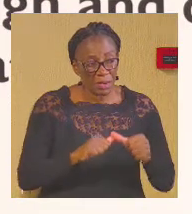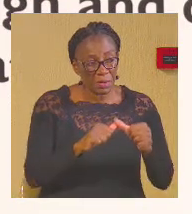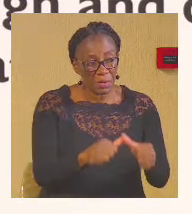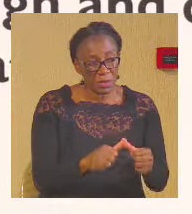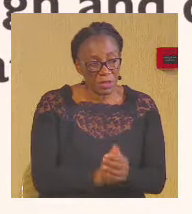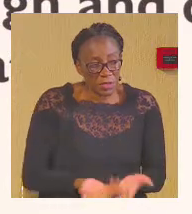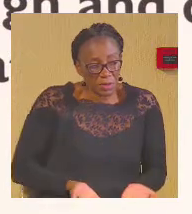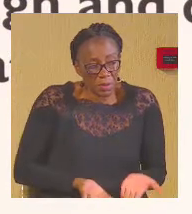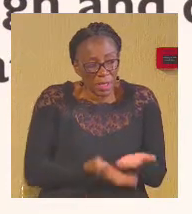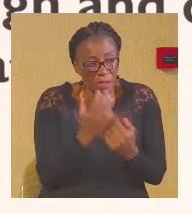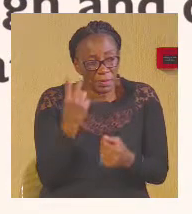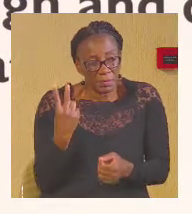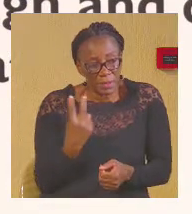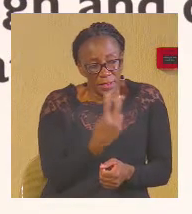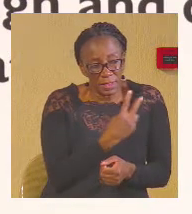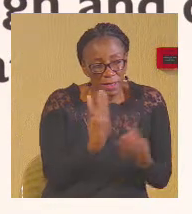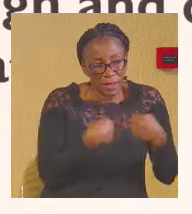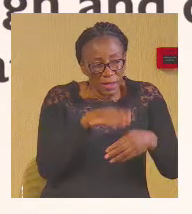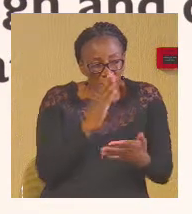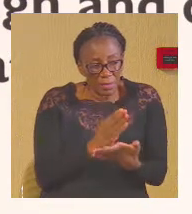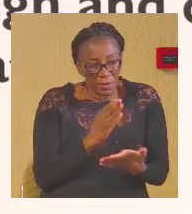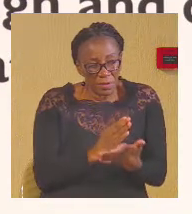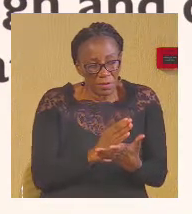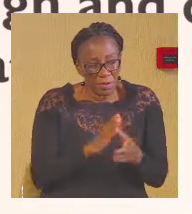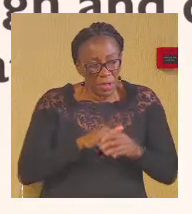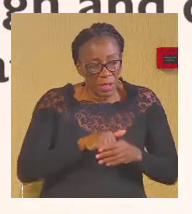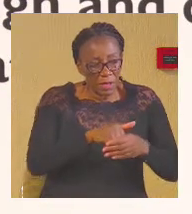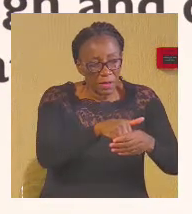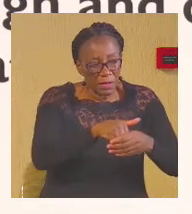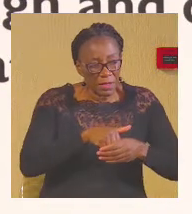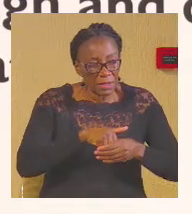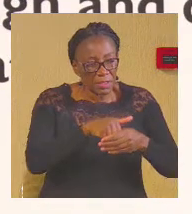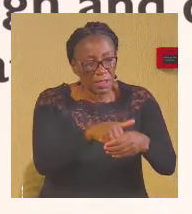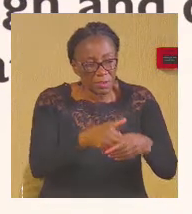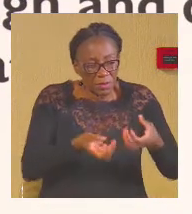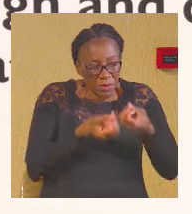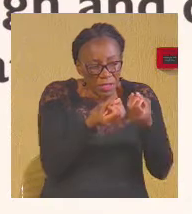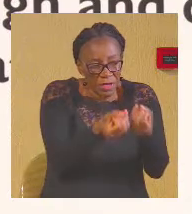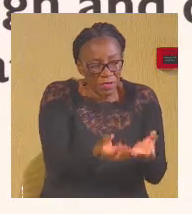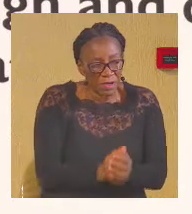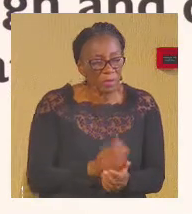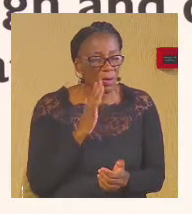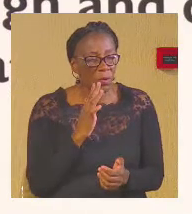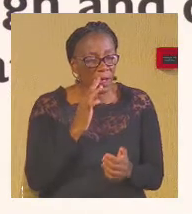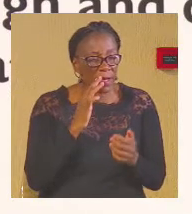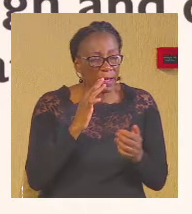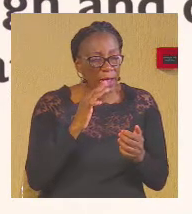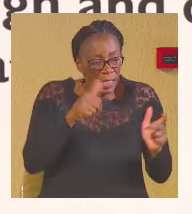to ensure that we have available transport to refer patients. But obviously, our